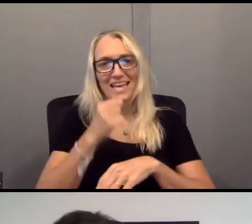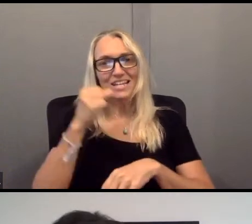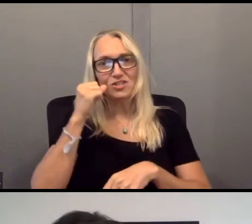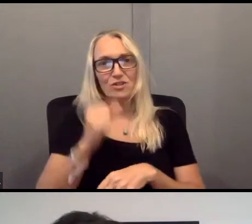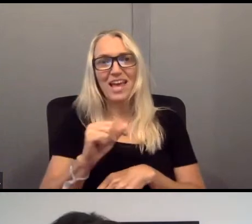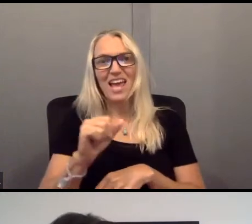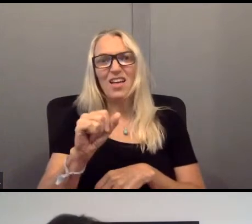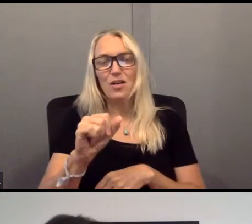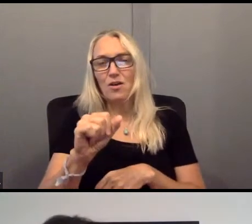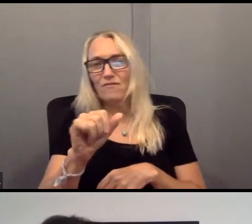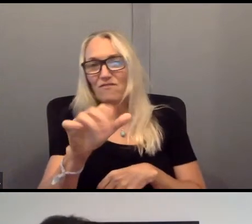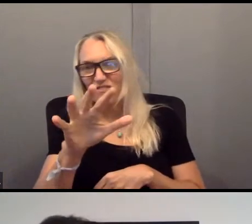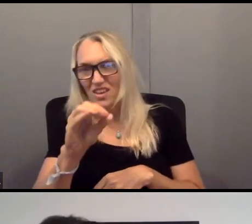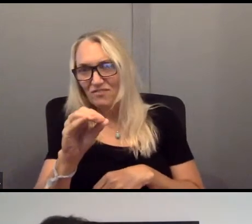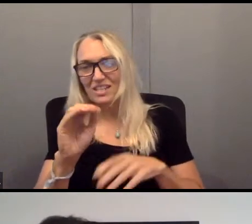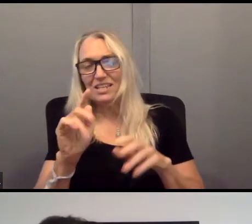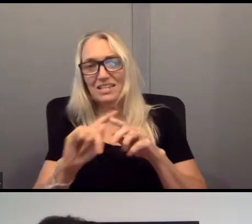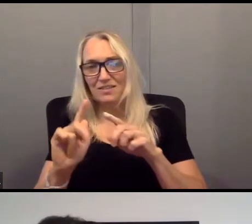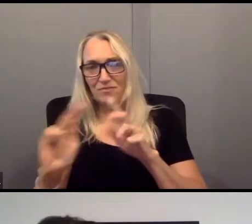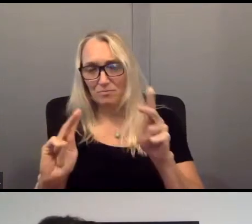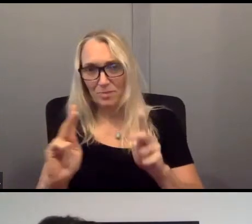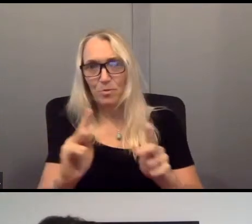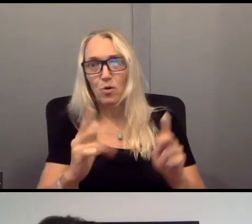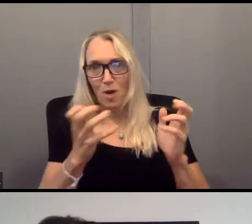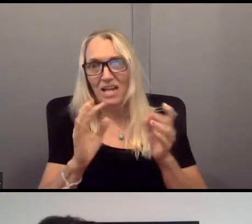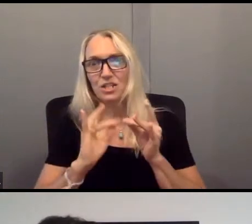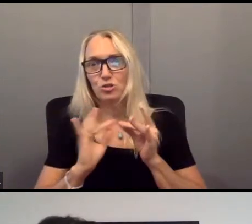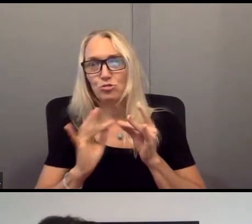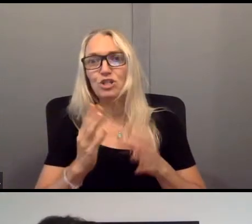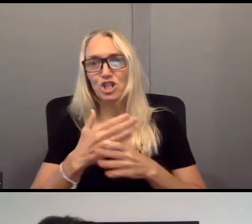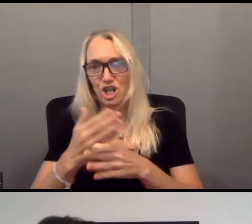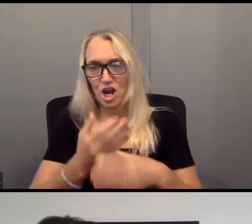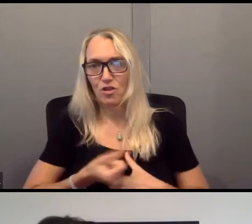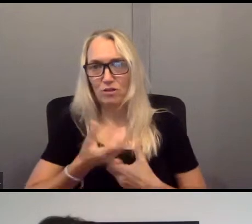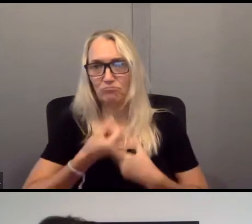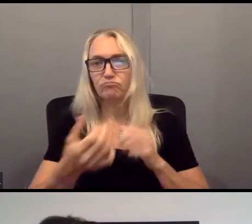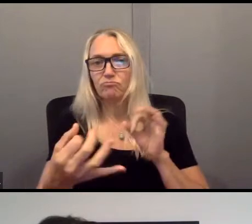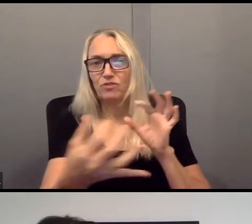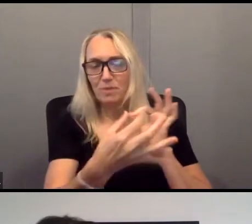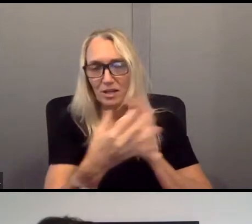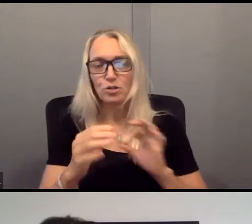signed up to testify today. We're going to invite individuals in groups of 4 to